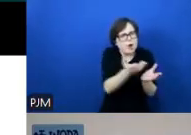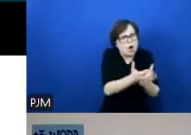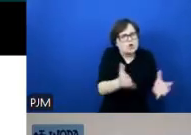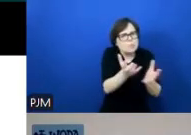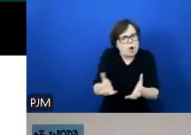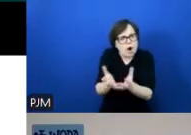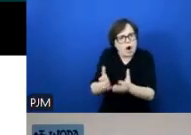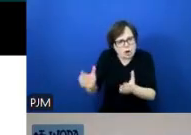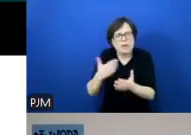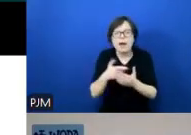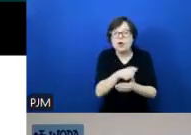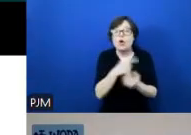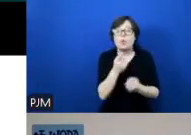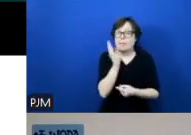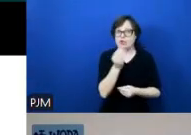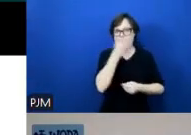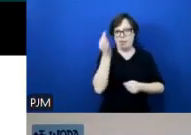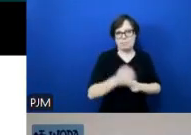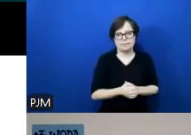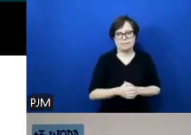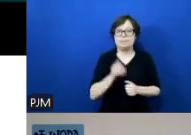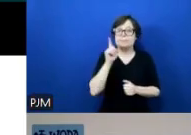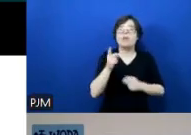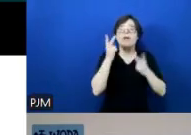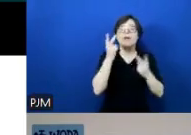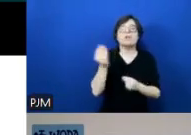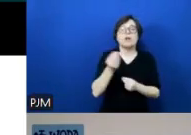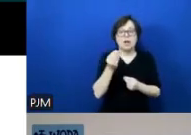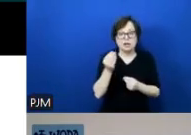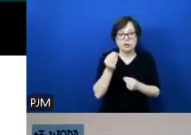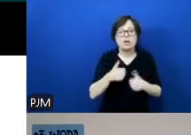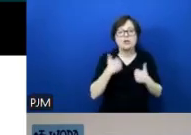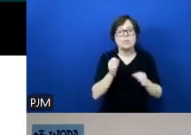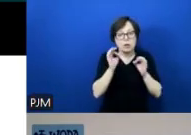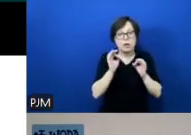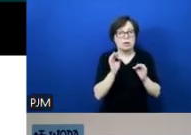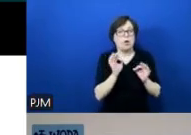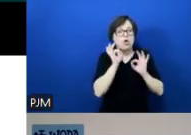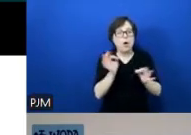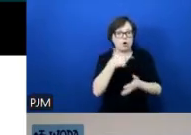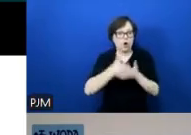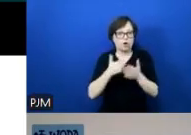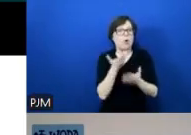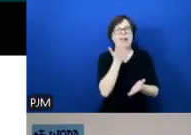We're still providing new elements, so we hope it will be even better. What is more important,